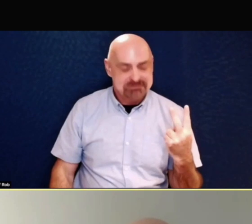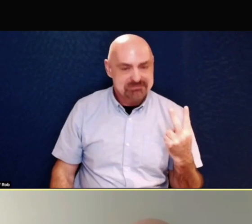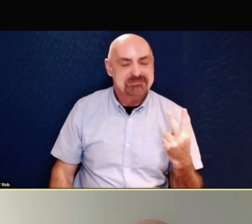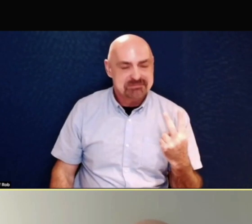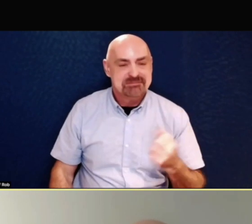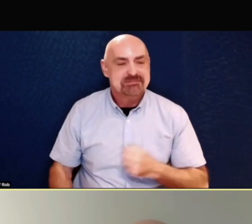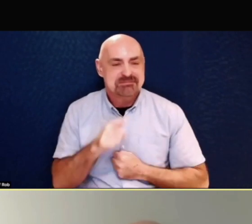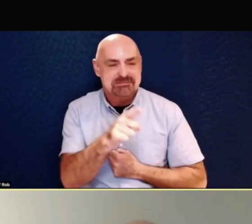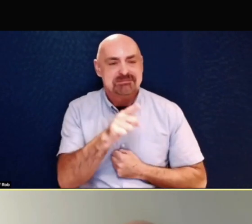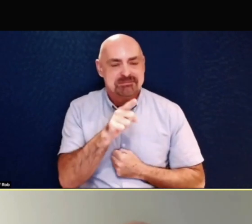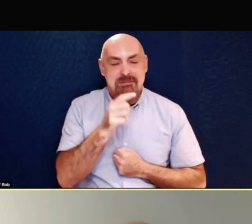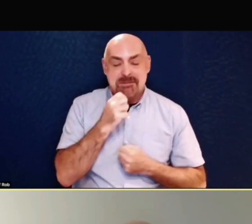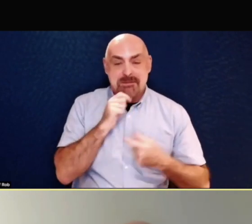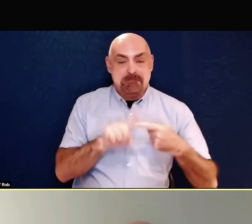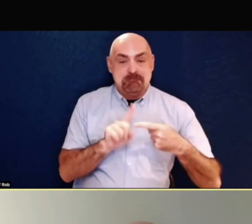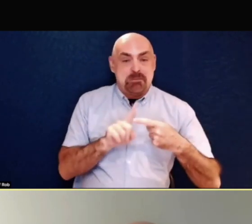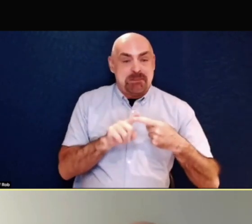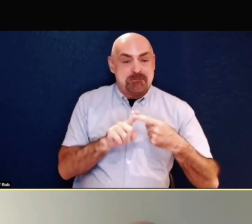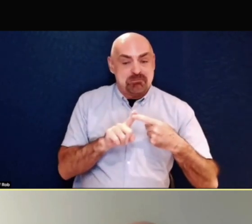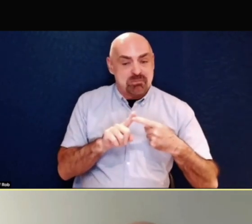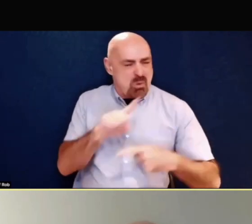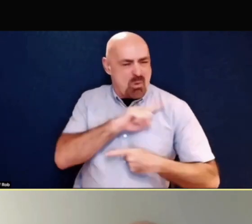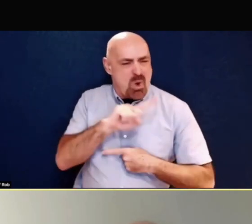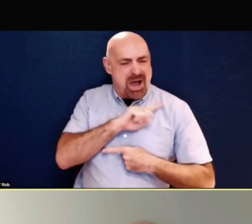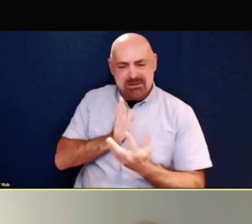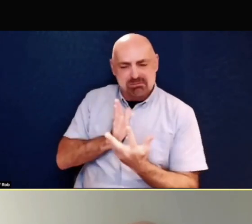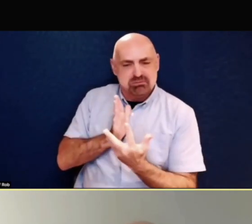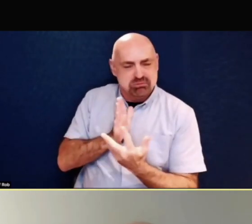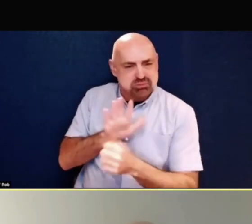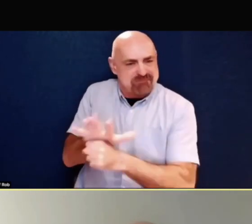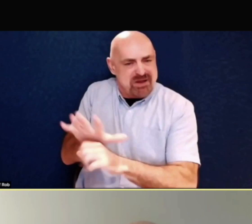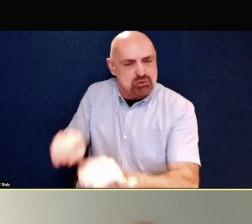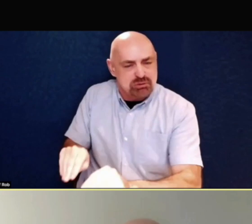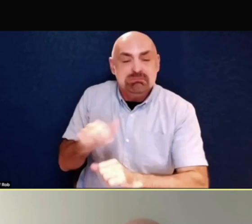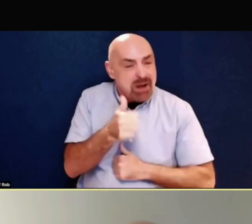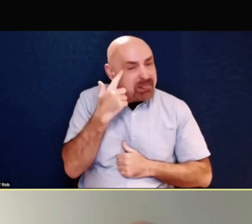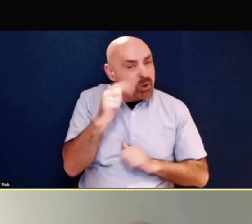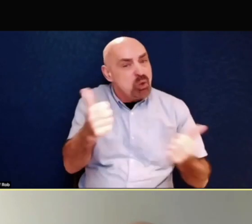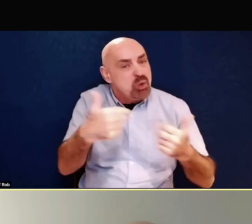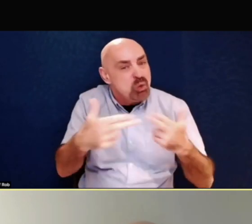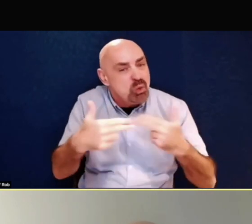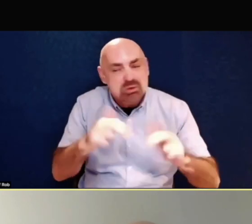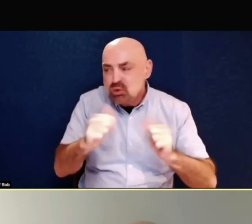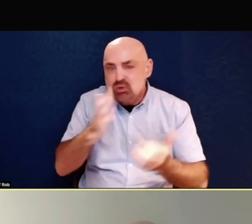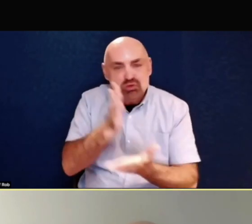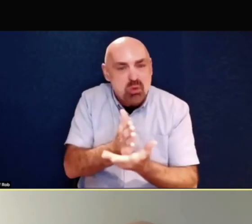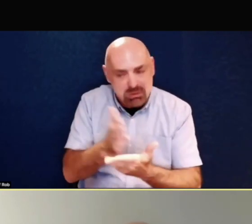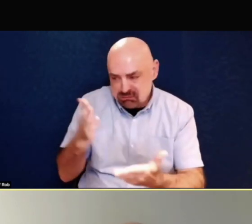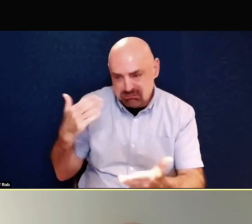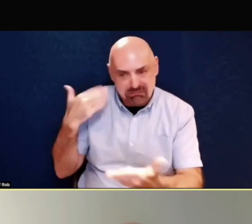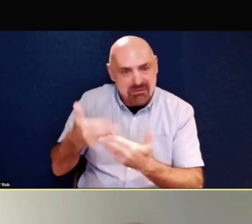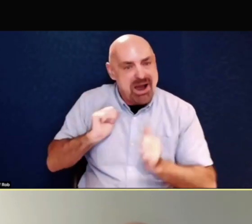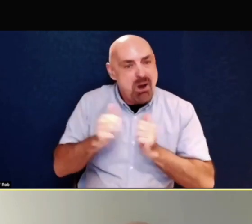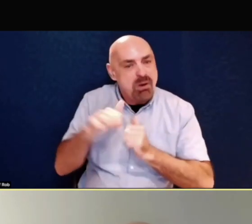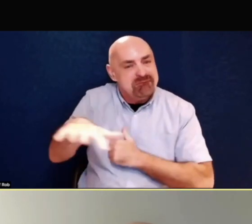I'm going to focus on the case for prevention. And here I think we have some good news and some good truths in our field. And I'm going to